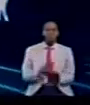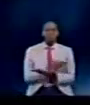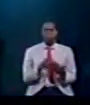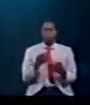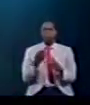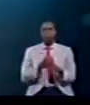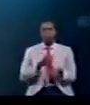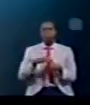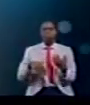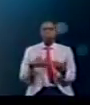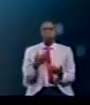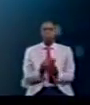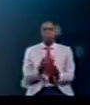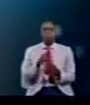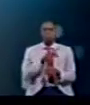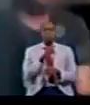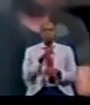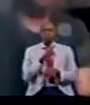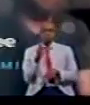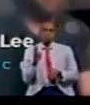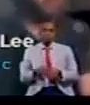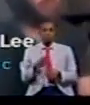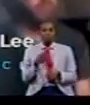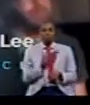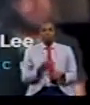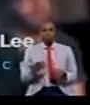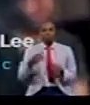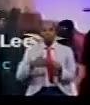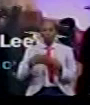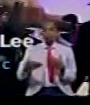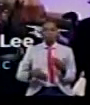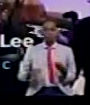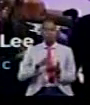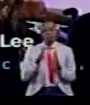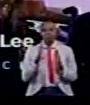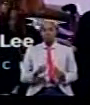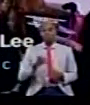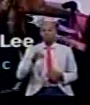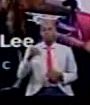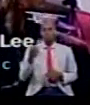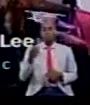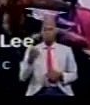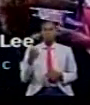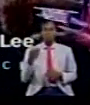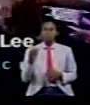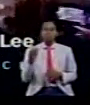and it becomes way whereby our income